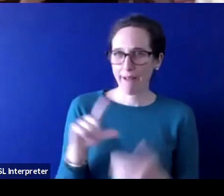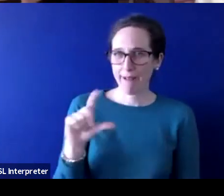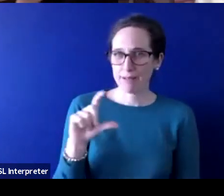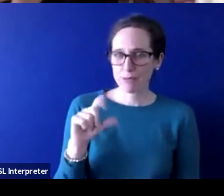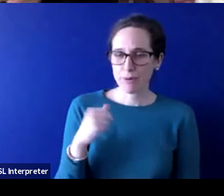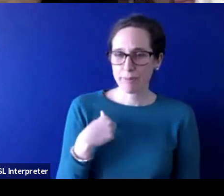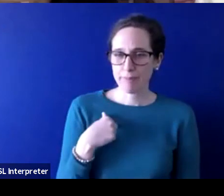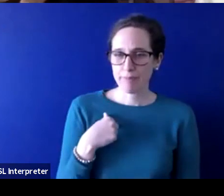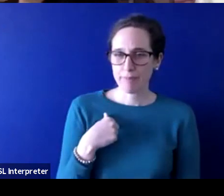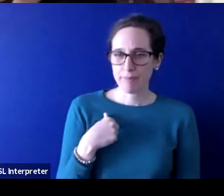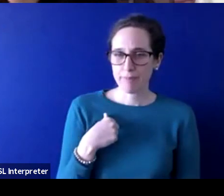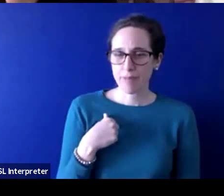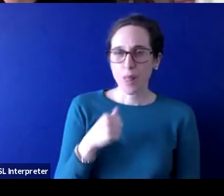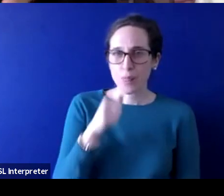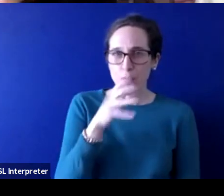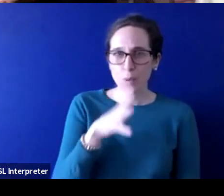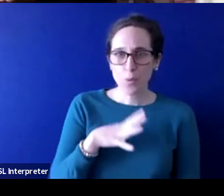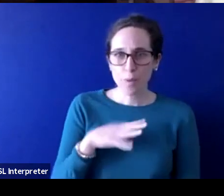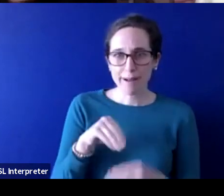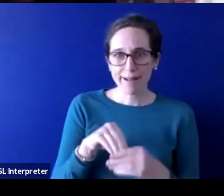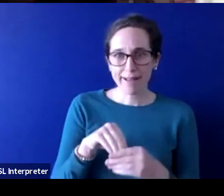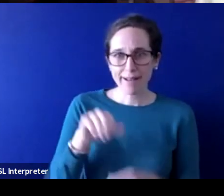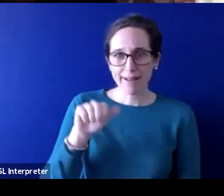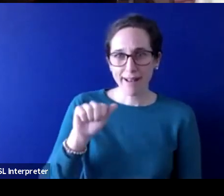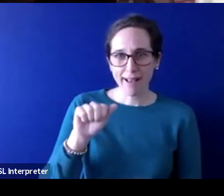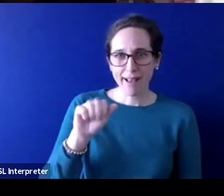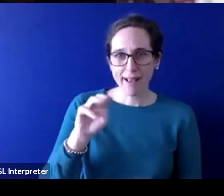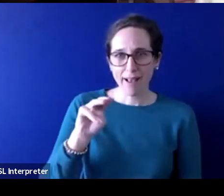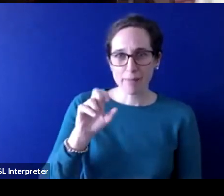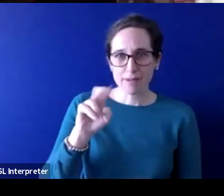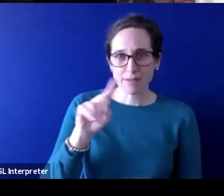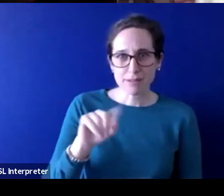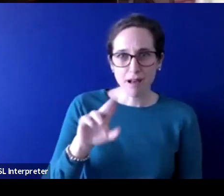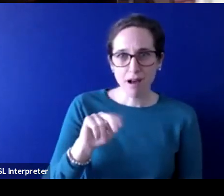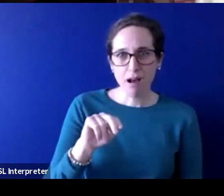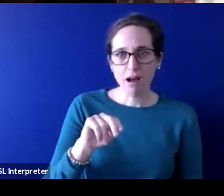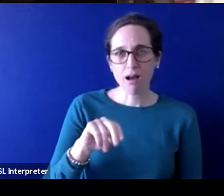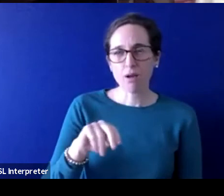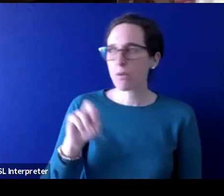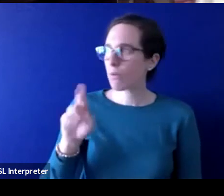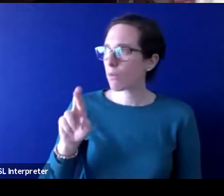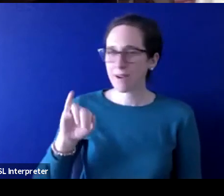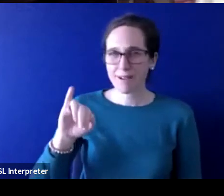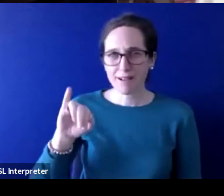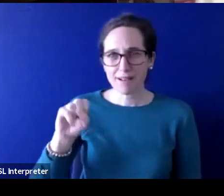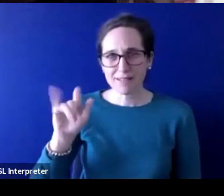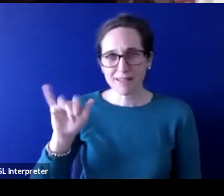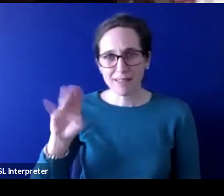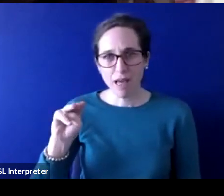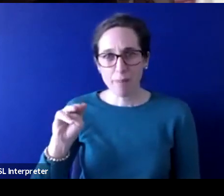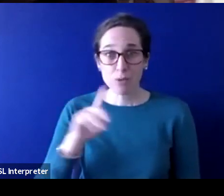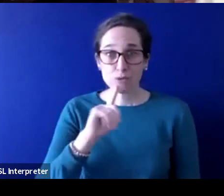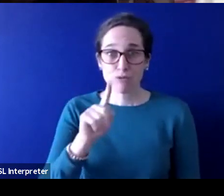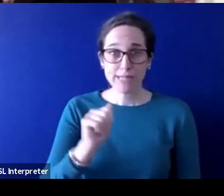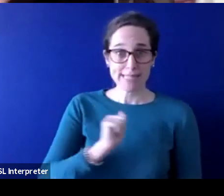Amazon or the women in Amazon or Islam. I forgot what it was. It had to do with the selfie challenge or something. And